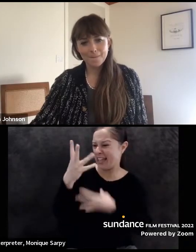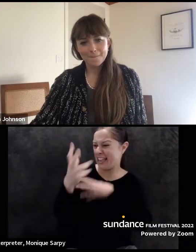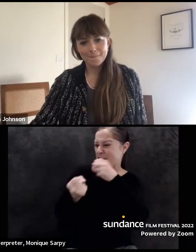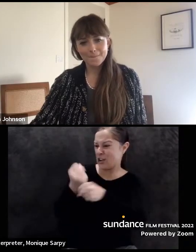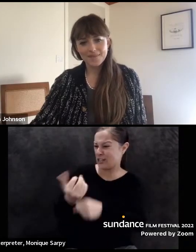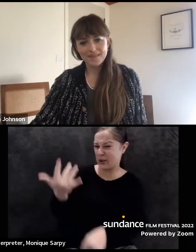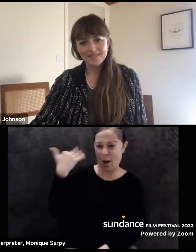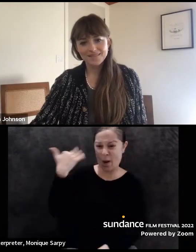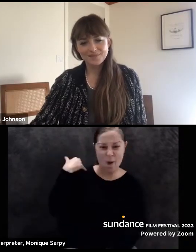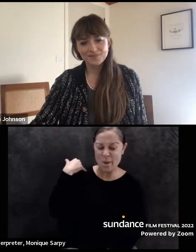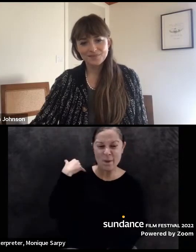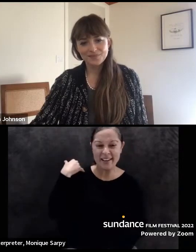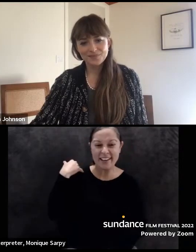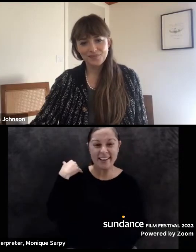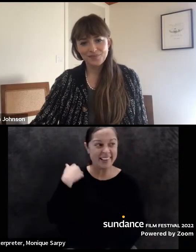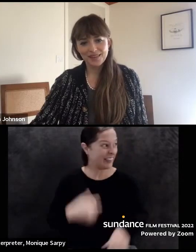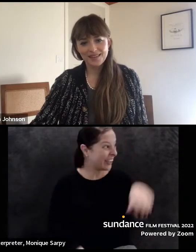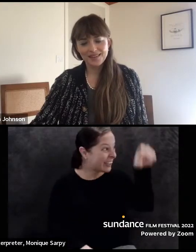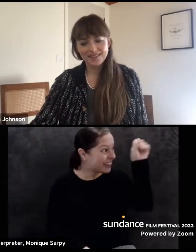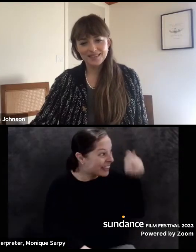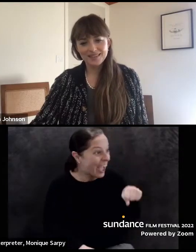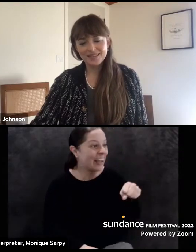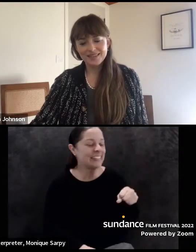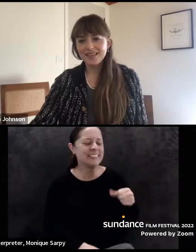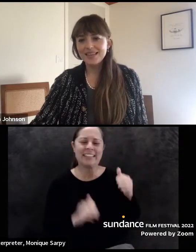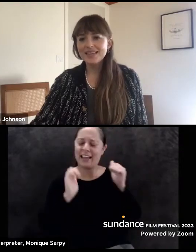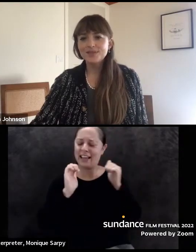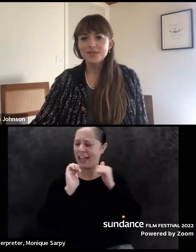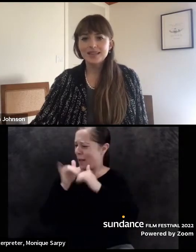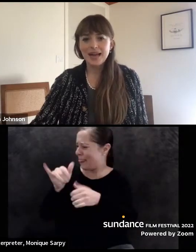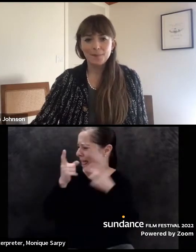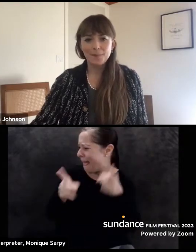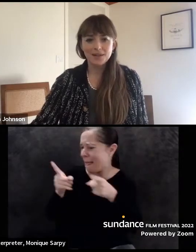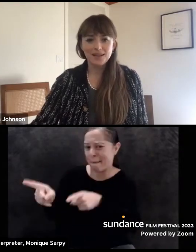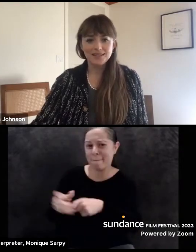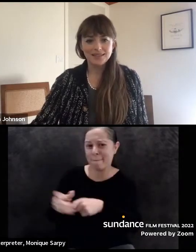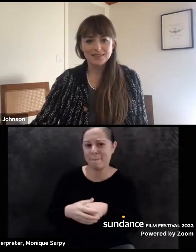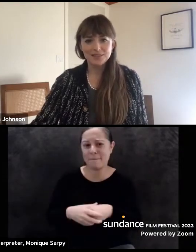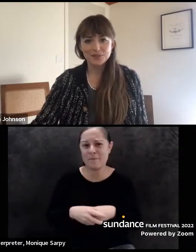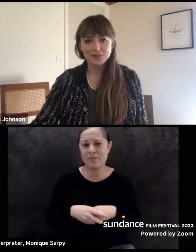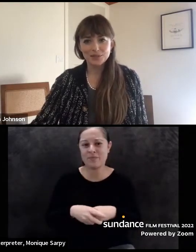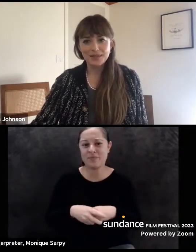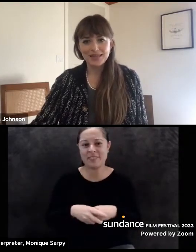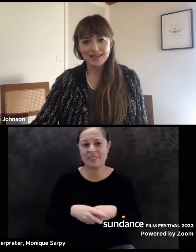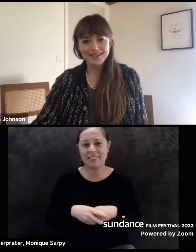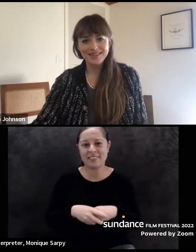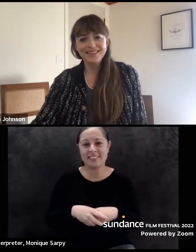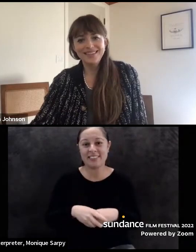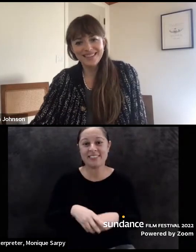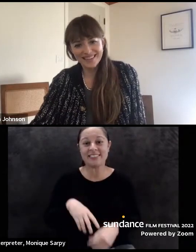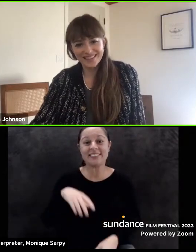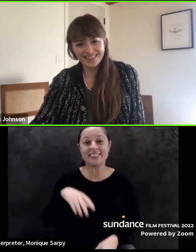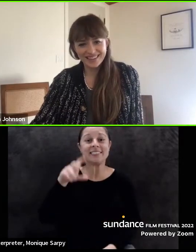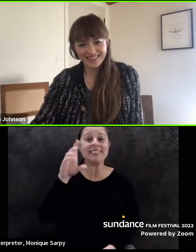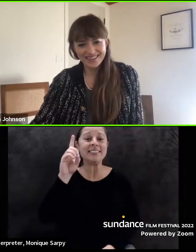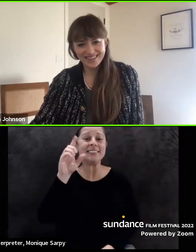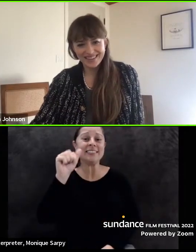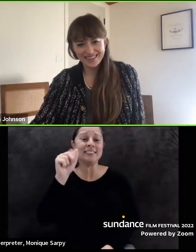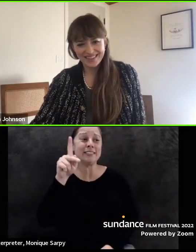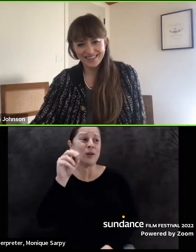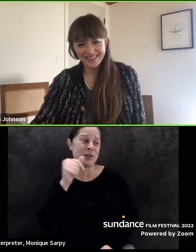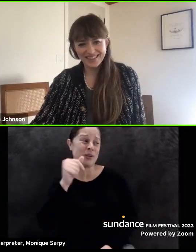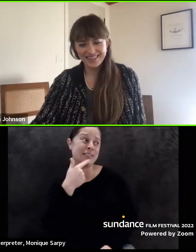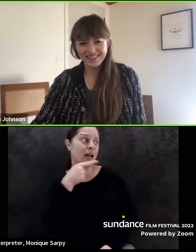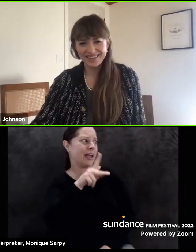let's. How did that happen? Like, what's going on? So that's just who I am. I'm very social media. Yeah, I'm very